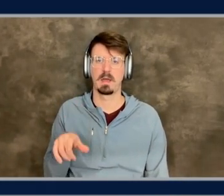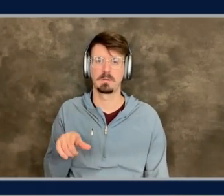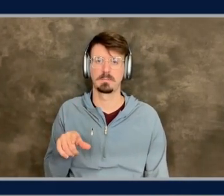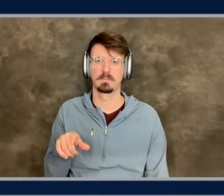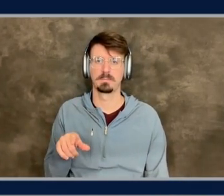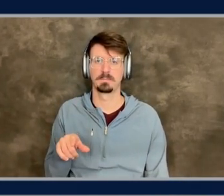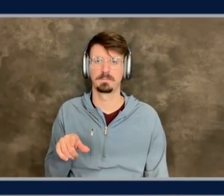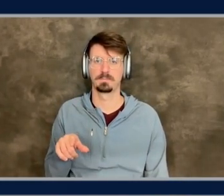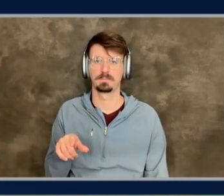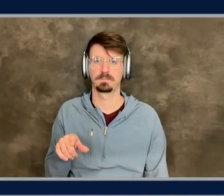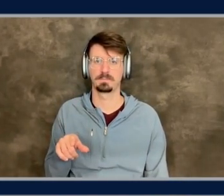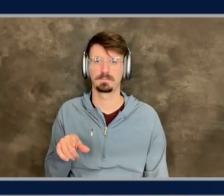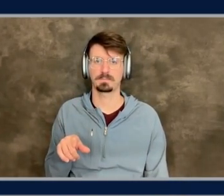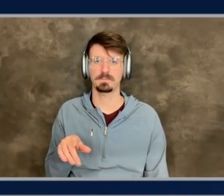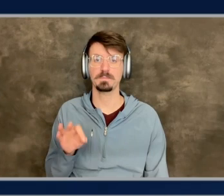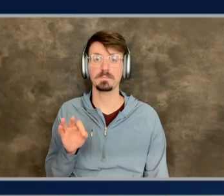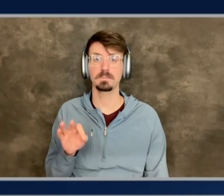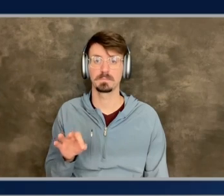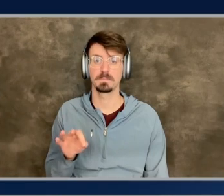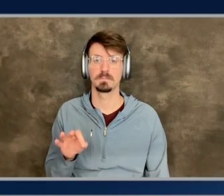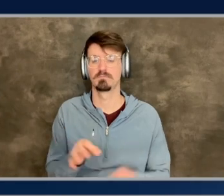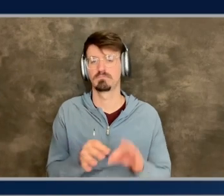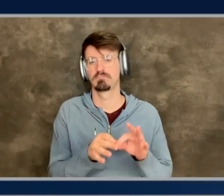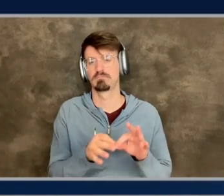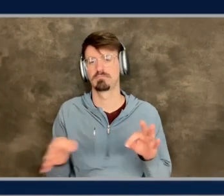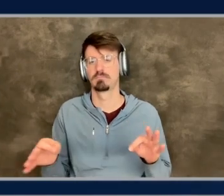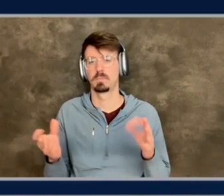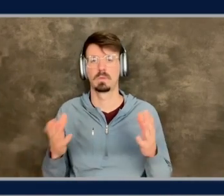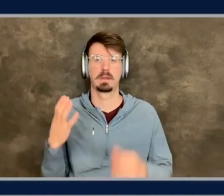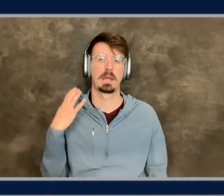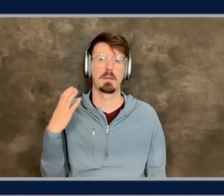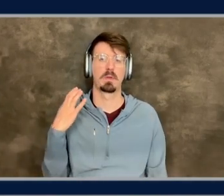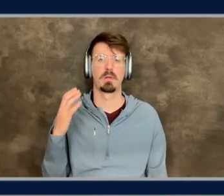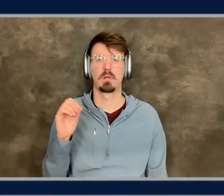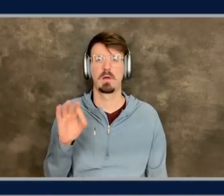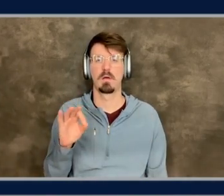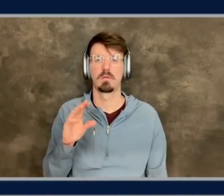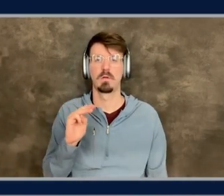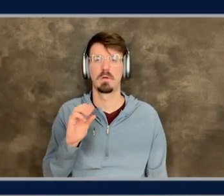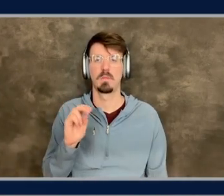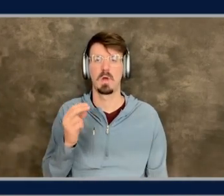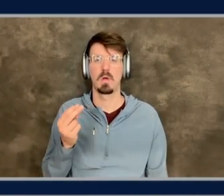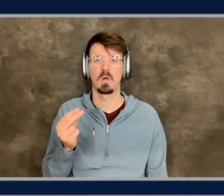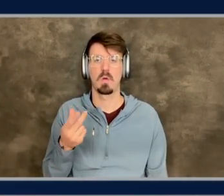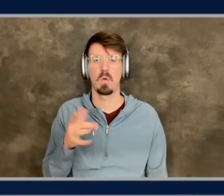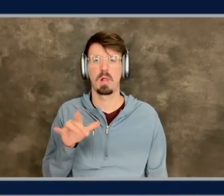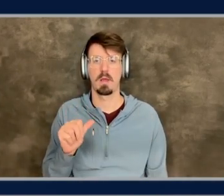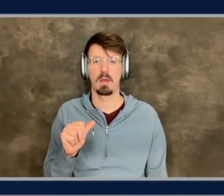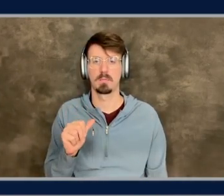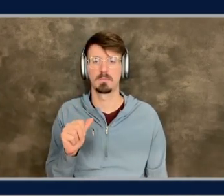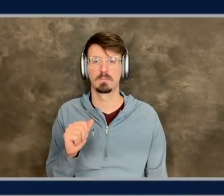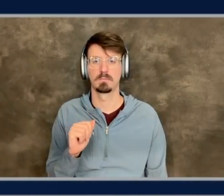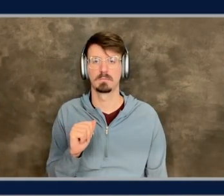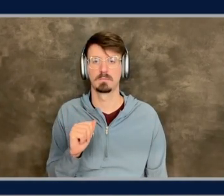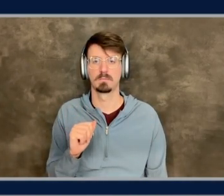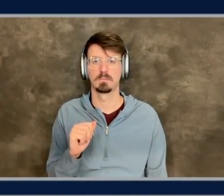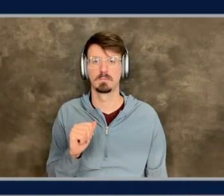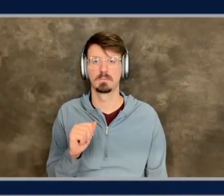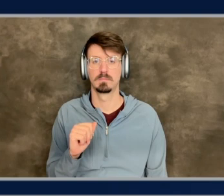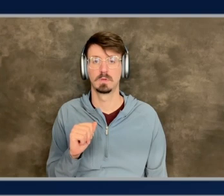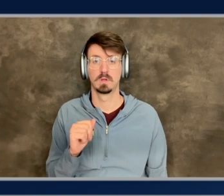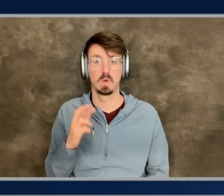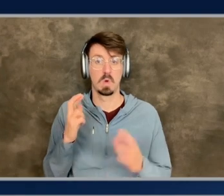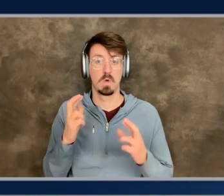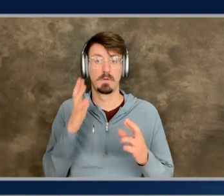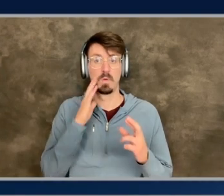and I will say, what is the capital of Mongolia? It's calling Mistral in this case, and it's going to hopefully answer. And there you go. Look